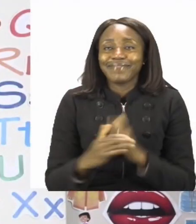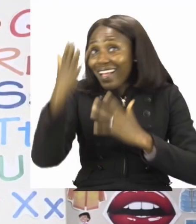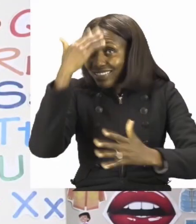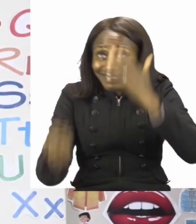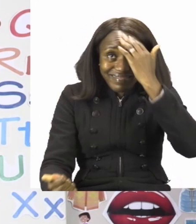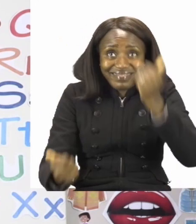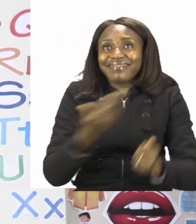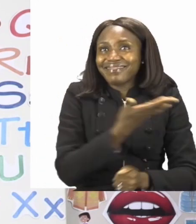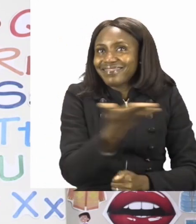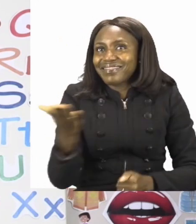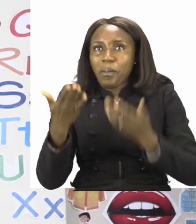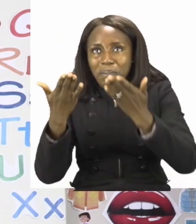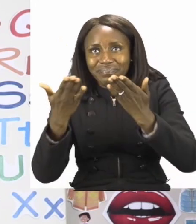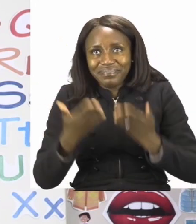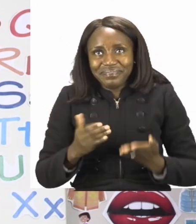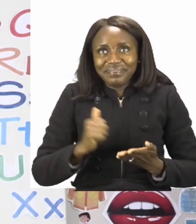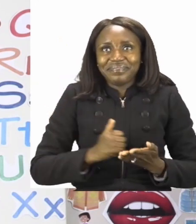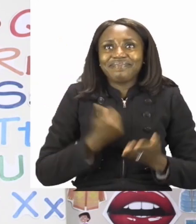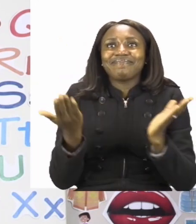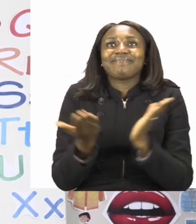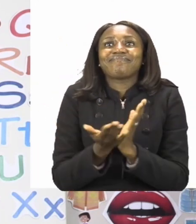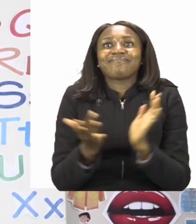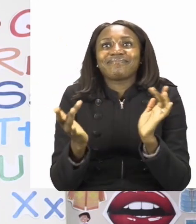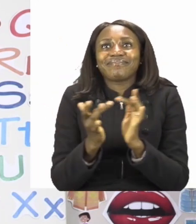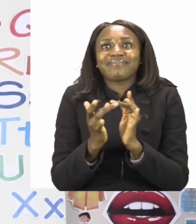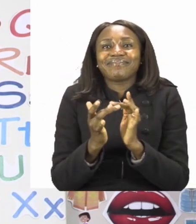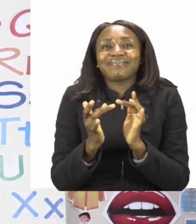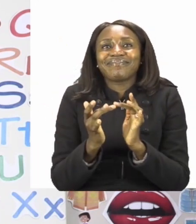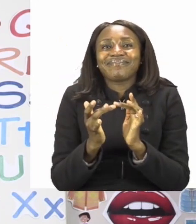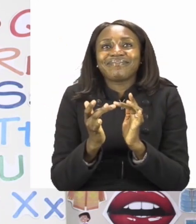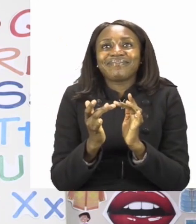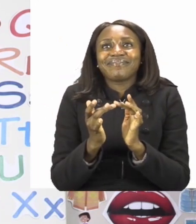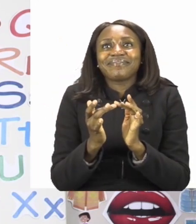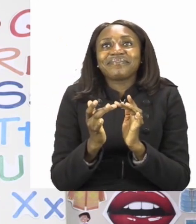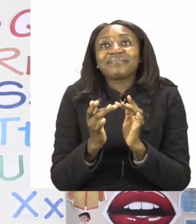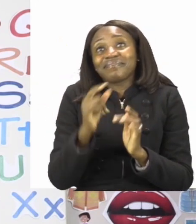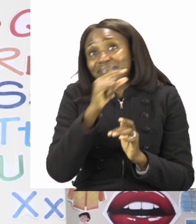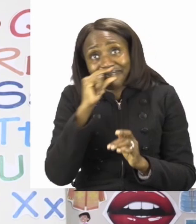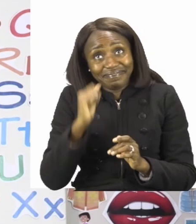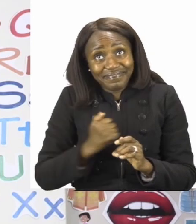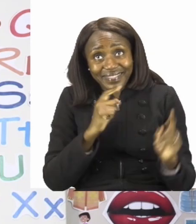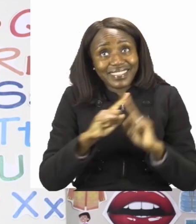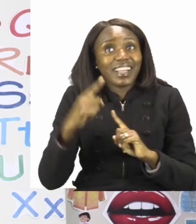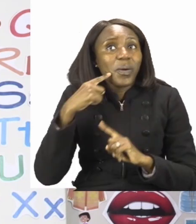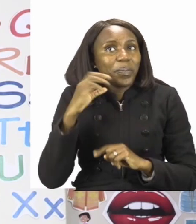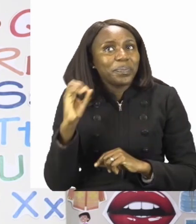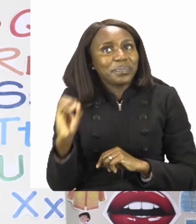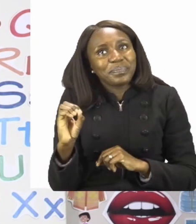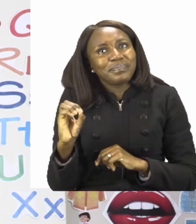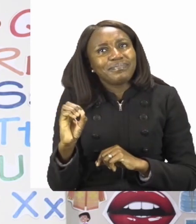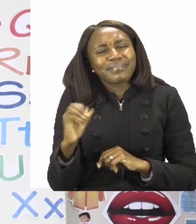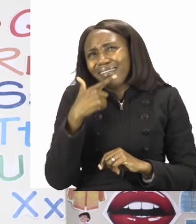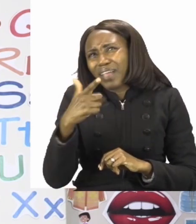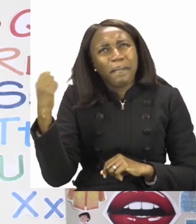Hello everyone and welcome to My Zone Online School. My name is Teacher Mutsa and thank